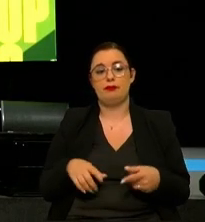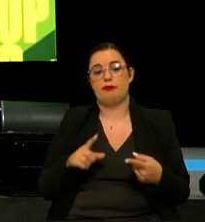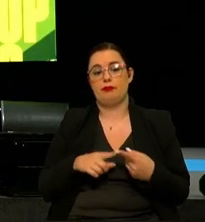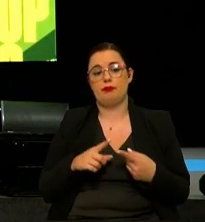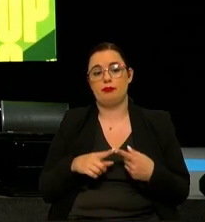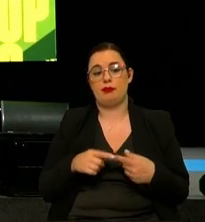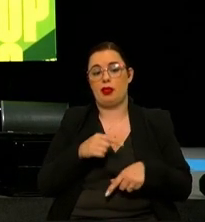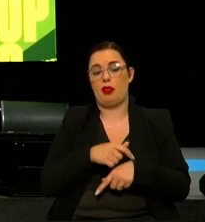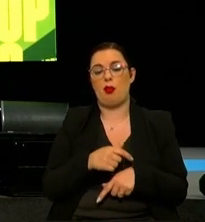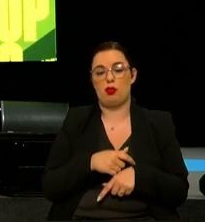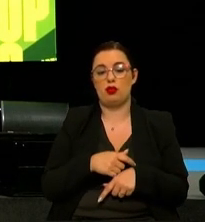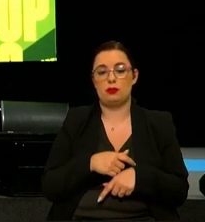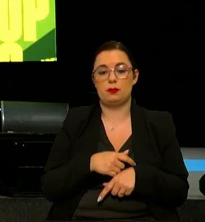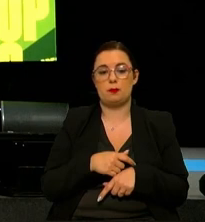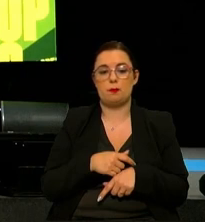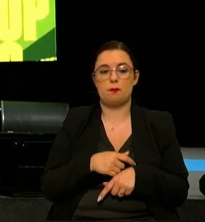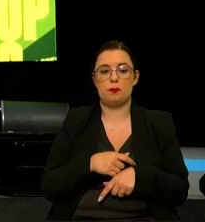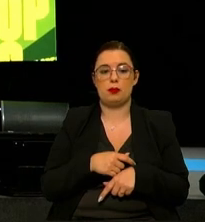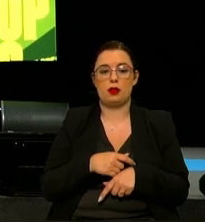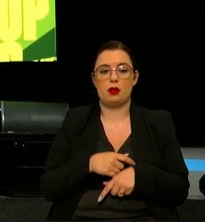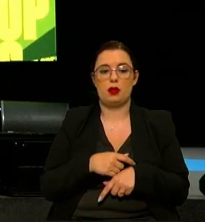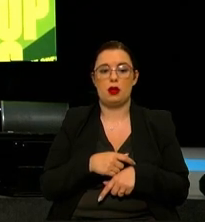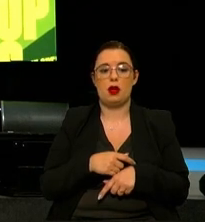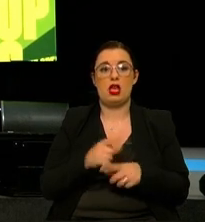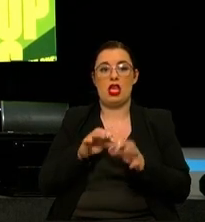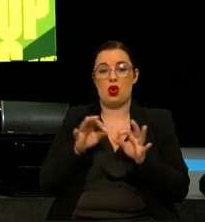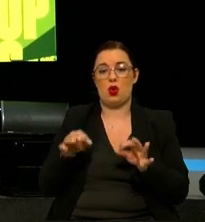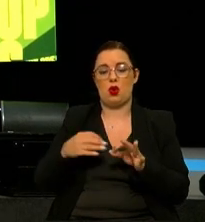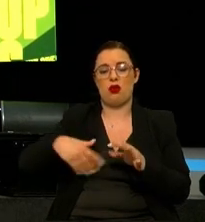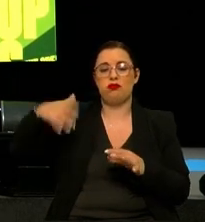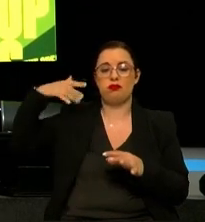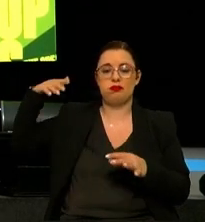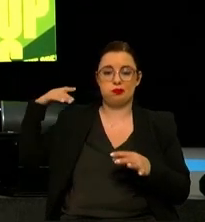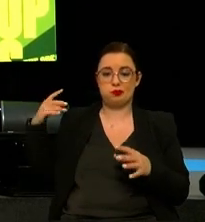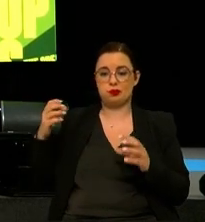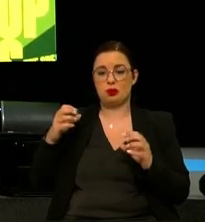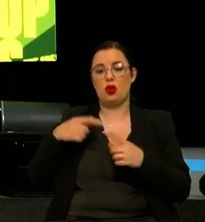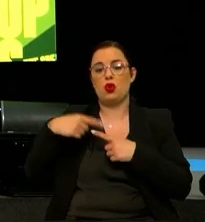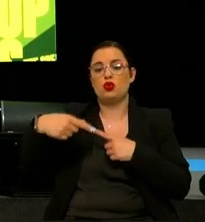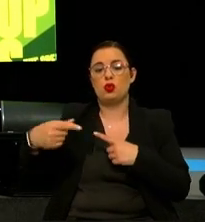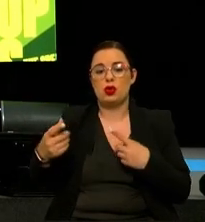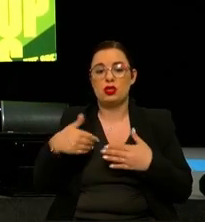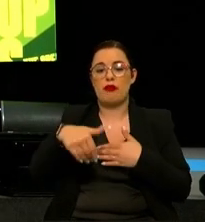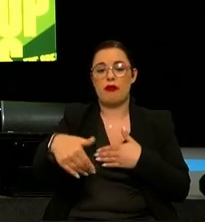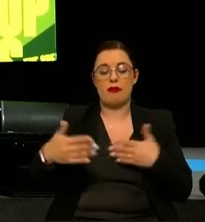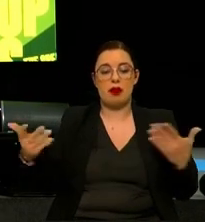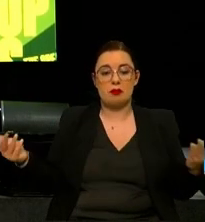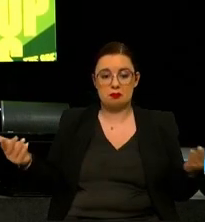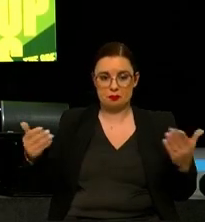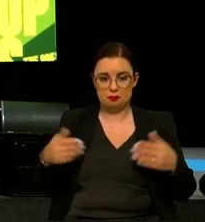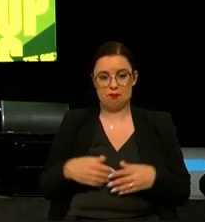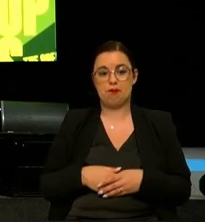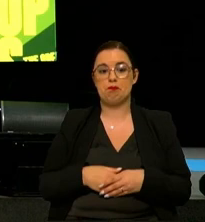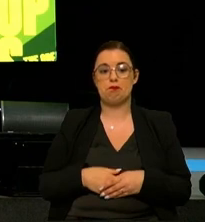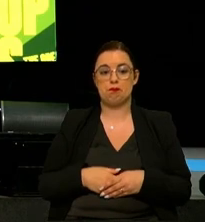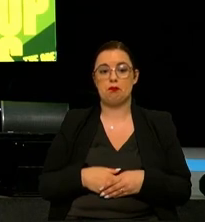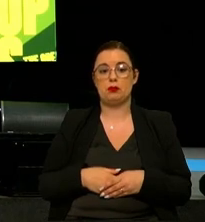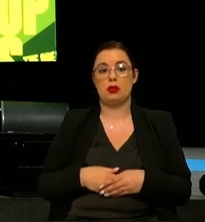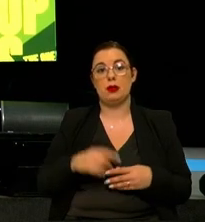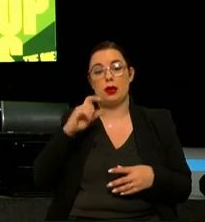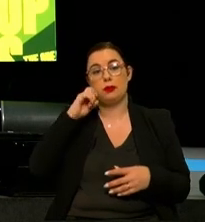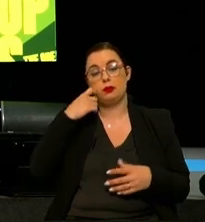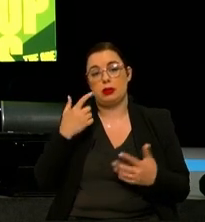this time, it's not going to take us thousands of years to find out what the consequences are going to be and where we're going to take us as a